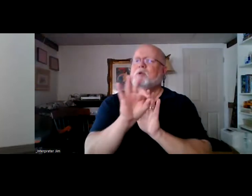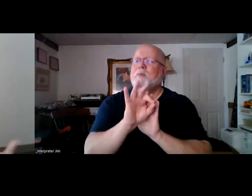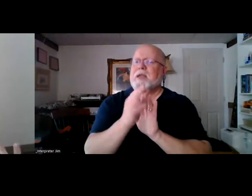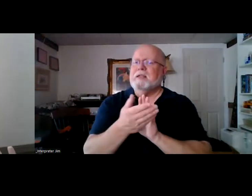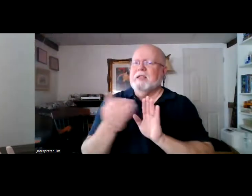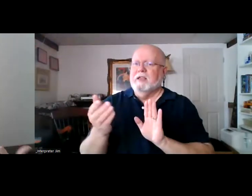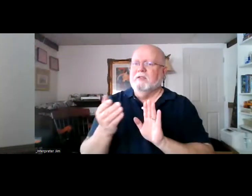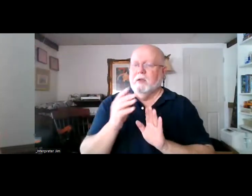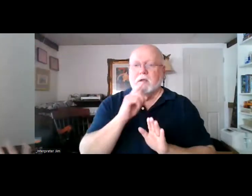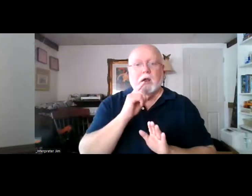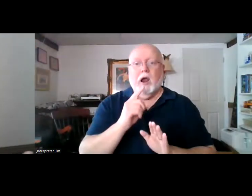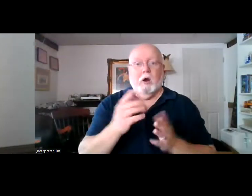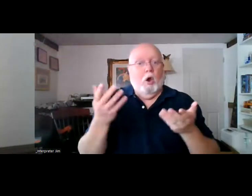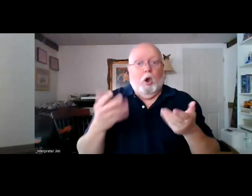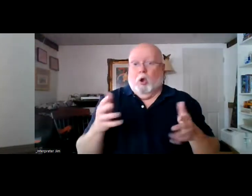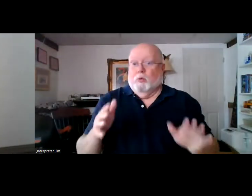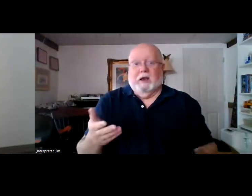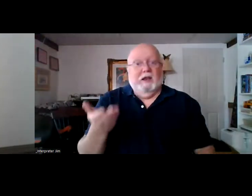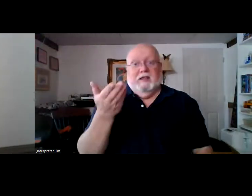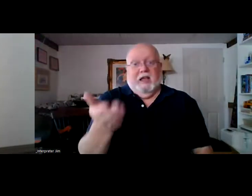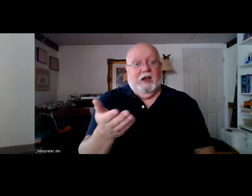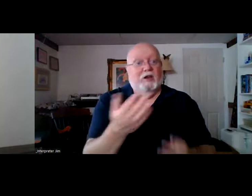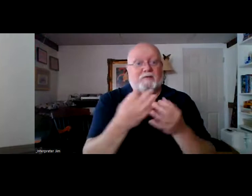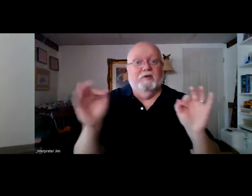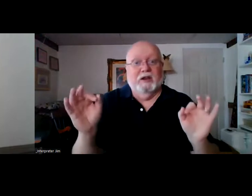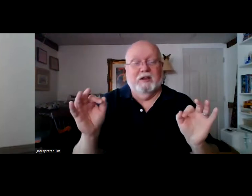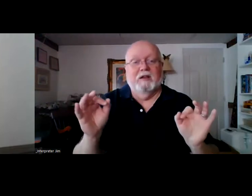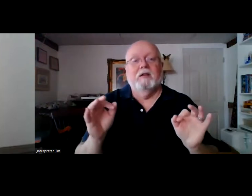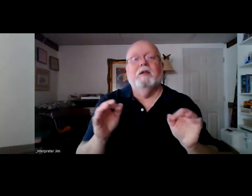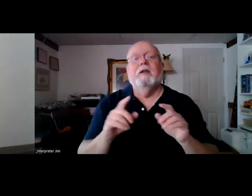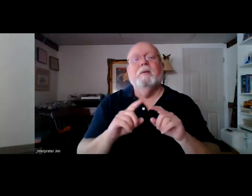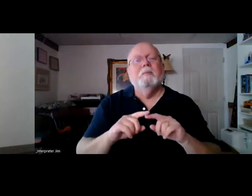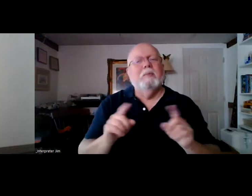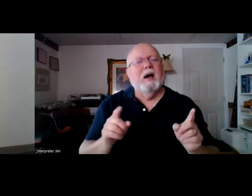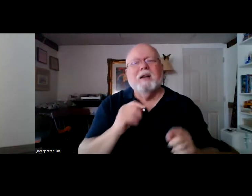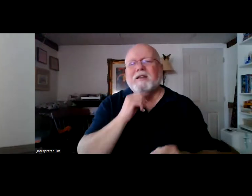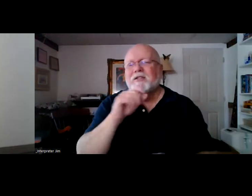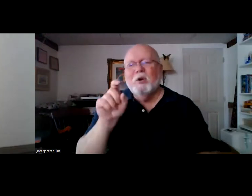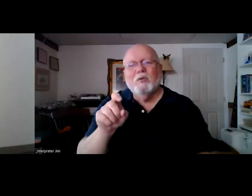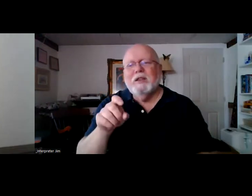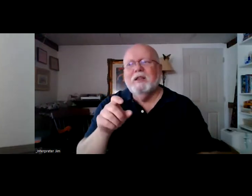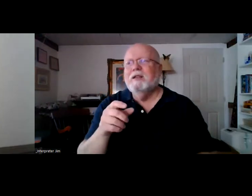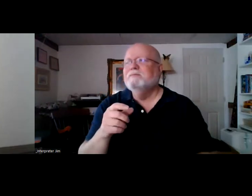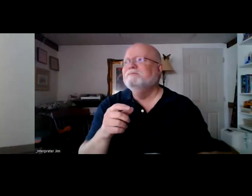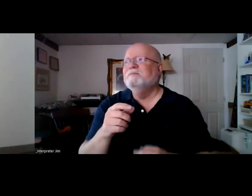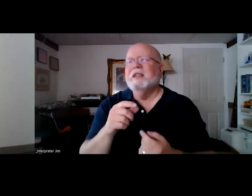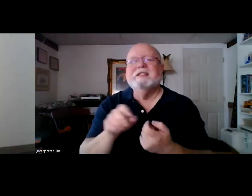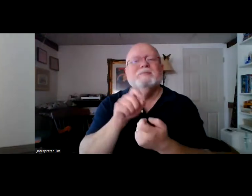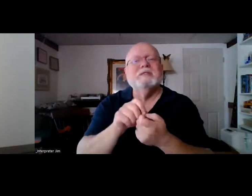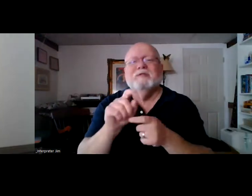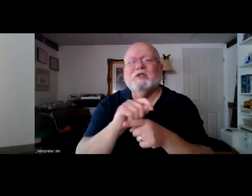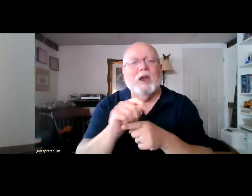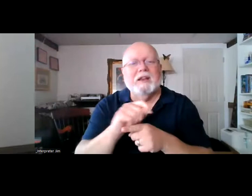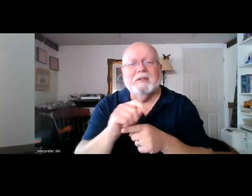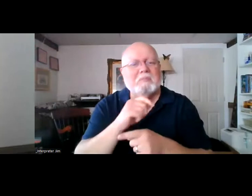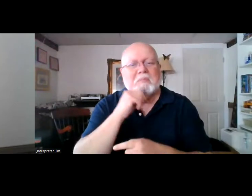one, that we could look up, anybody could look up, but that really did not need any really specific training. With